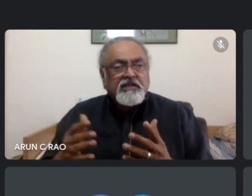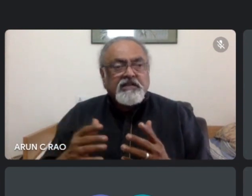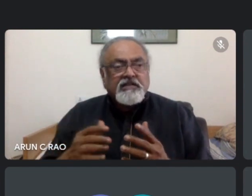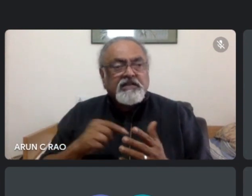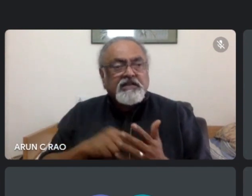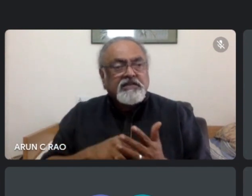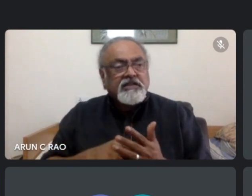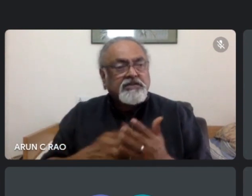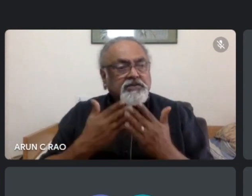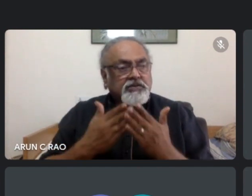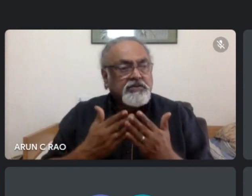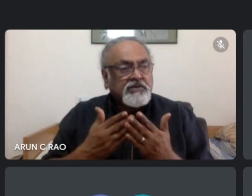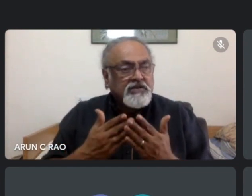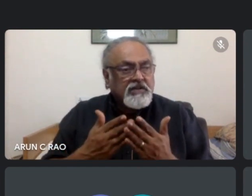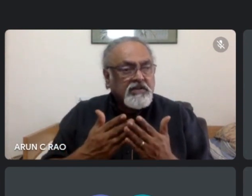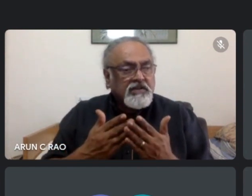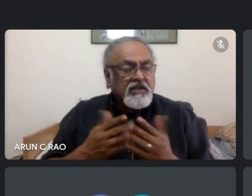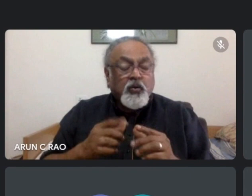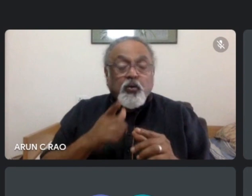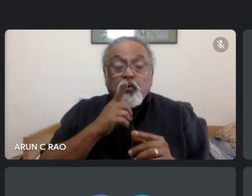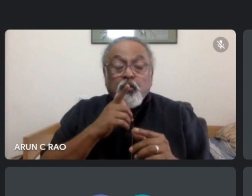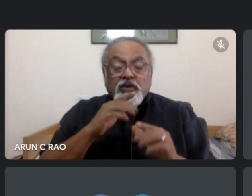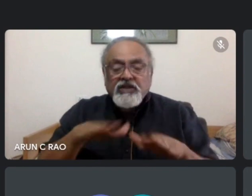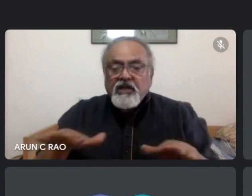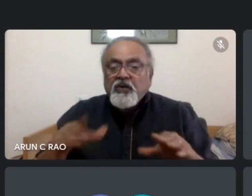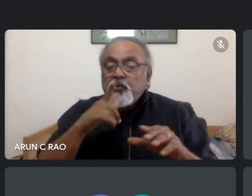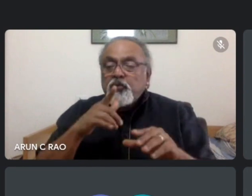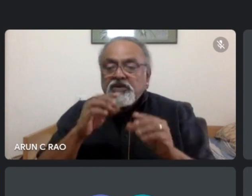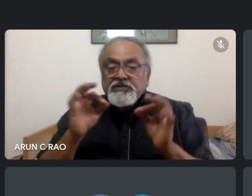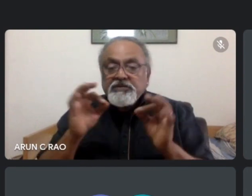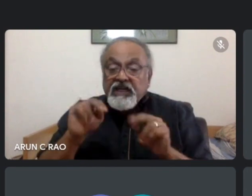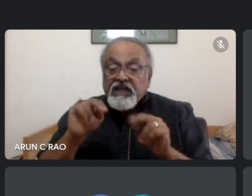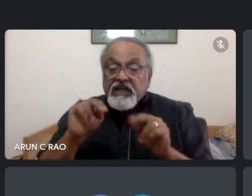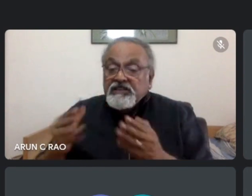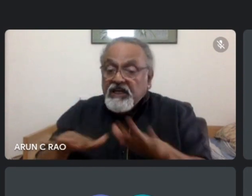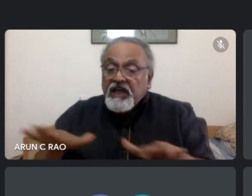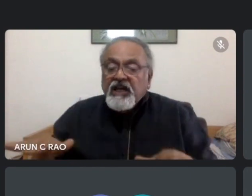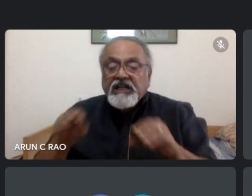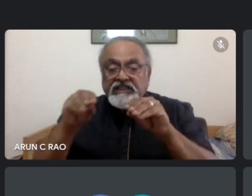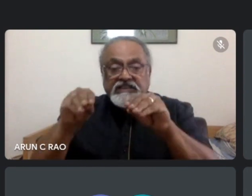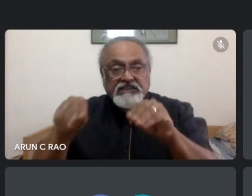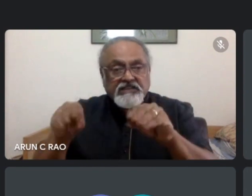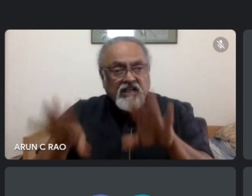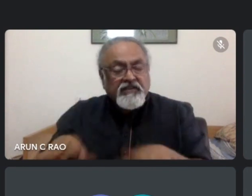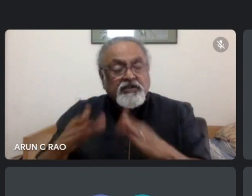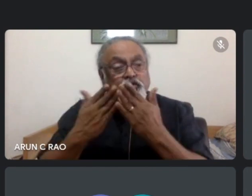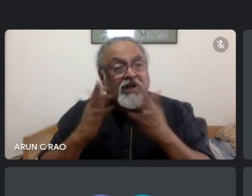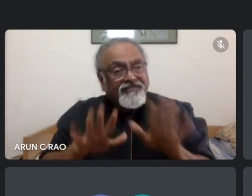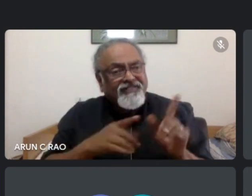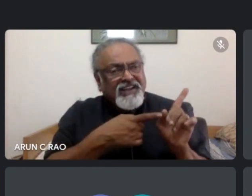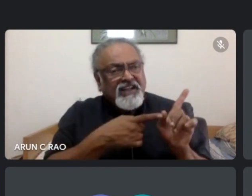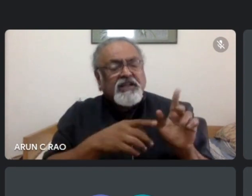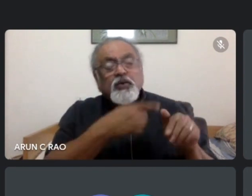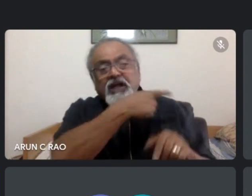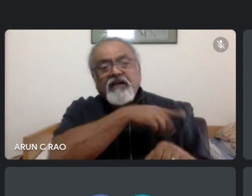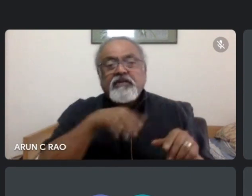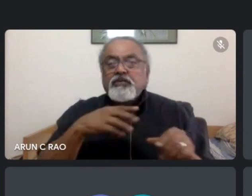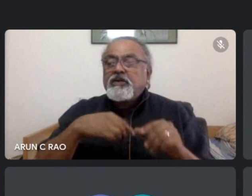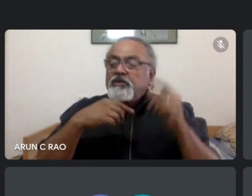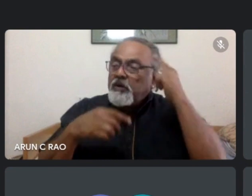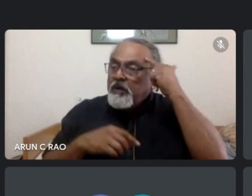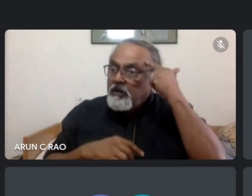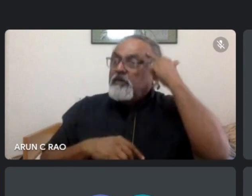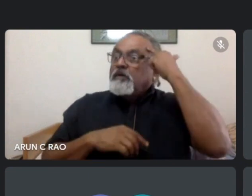help educate people with special needs, and other such institutions. It is so different from their preconceived notions